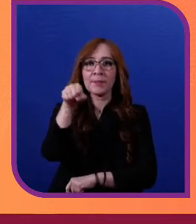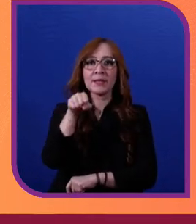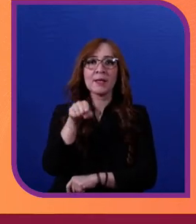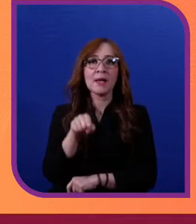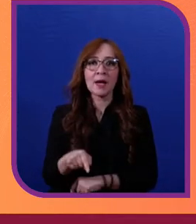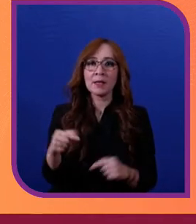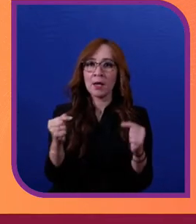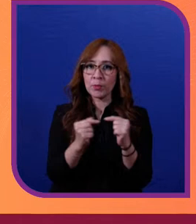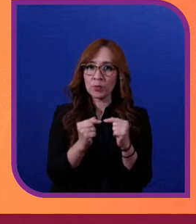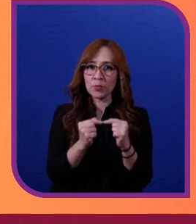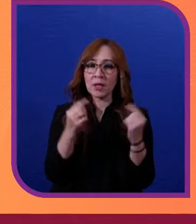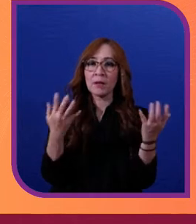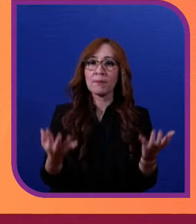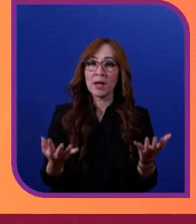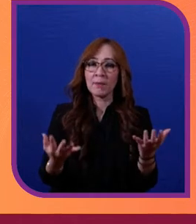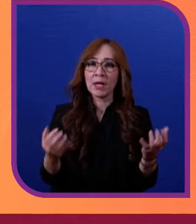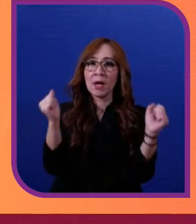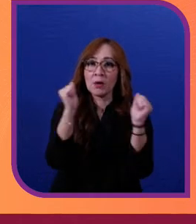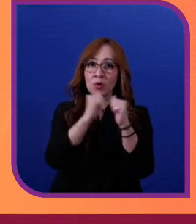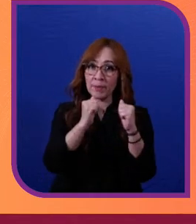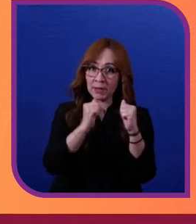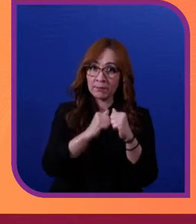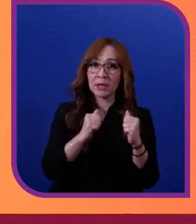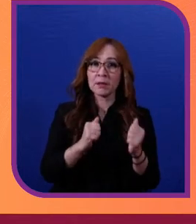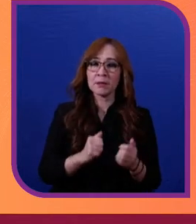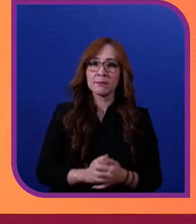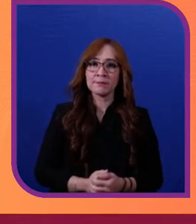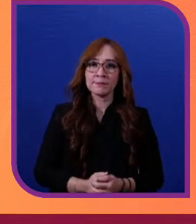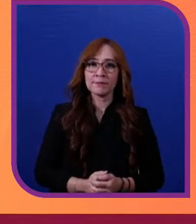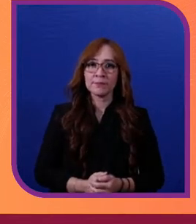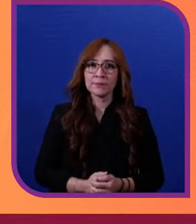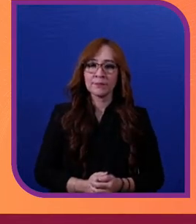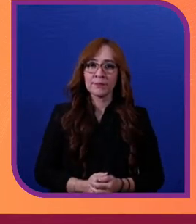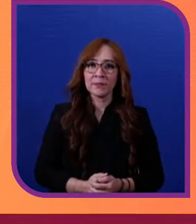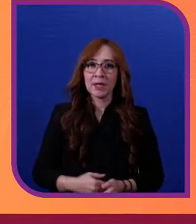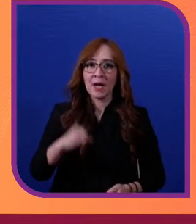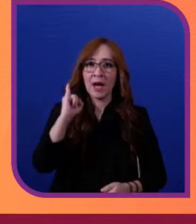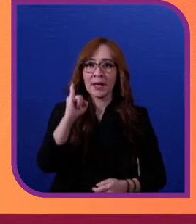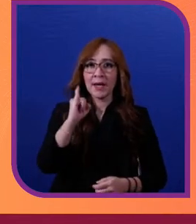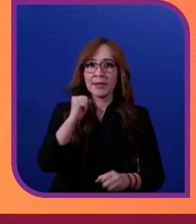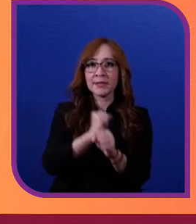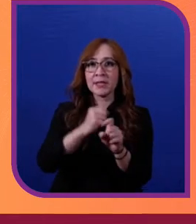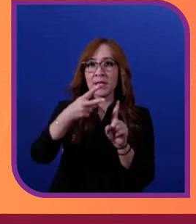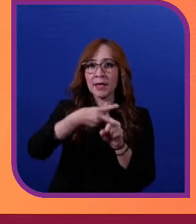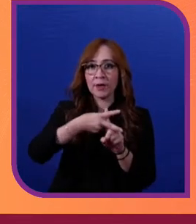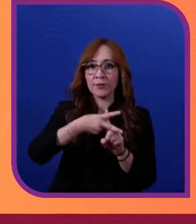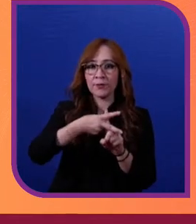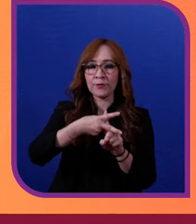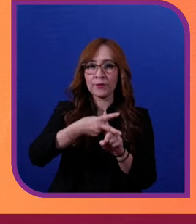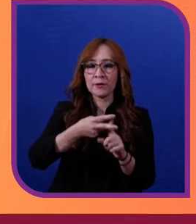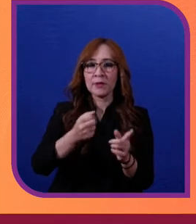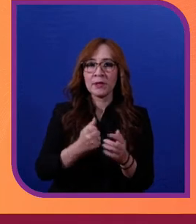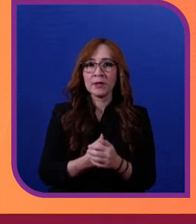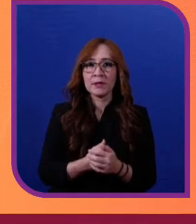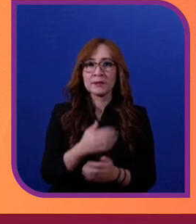Of Shadows online well Still Waiting For You